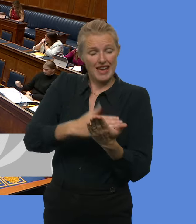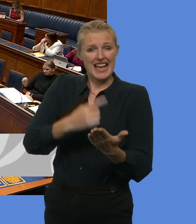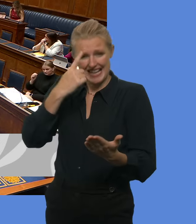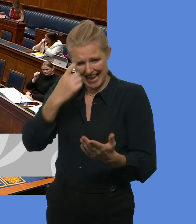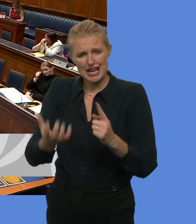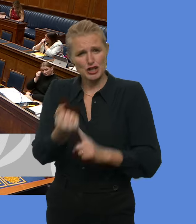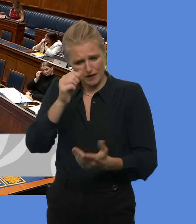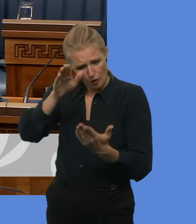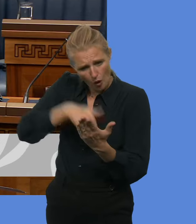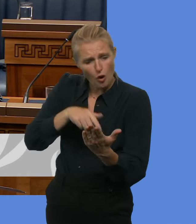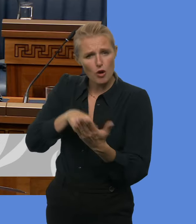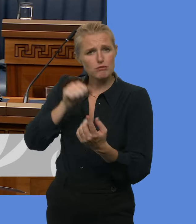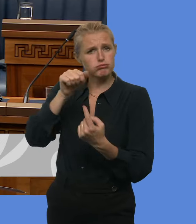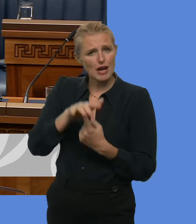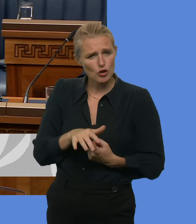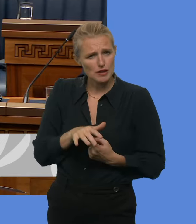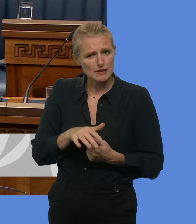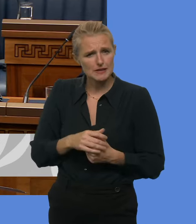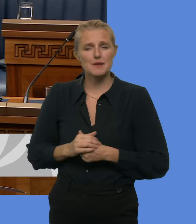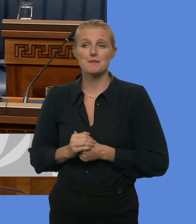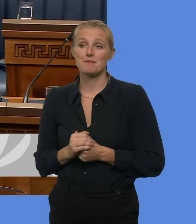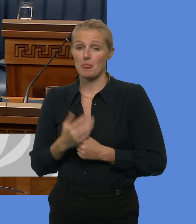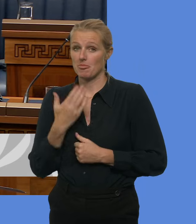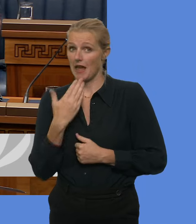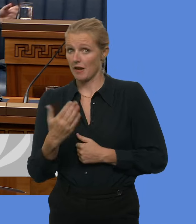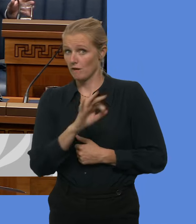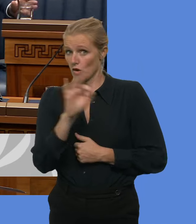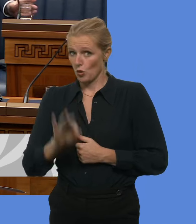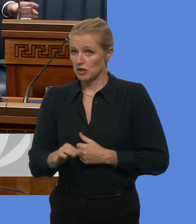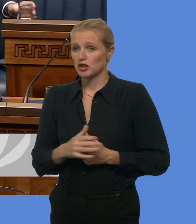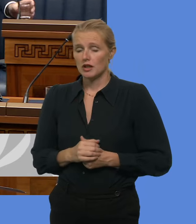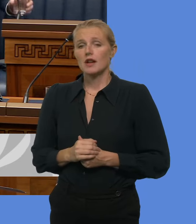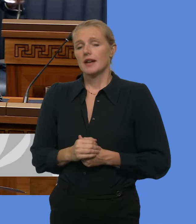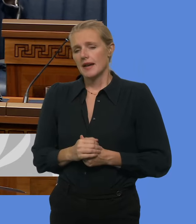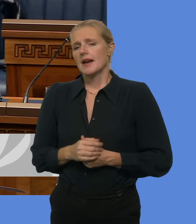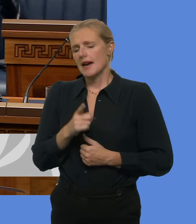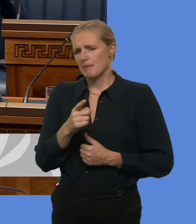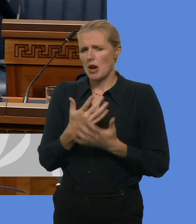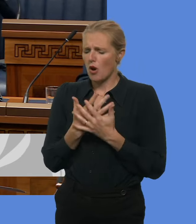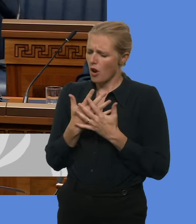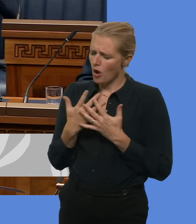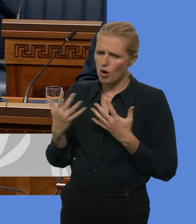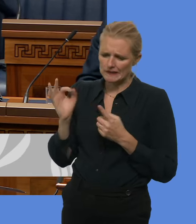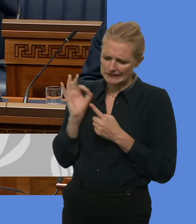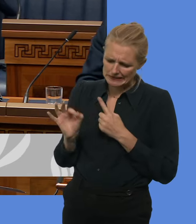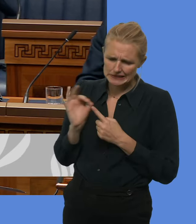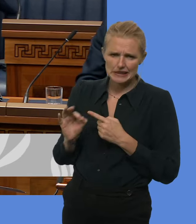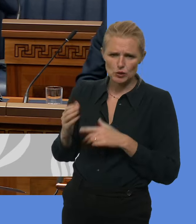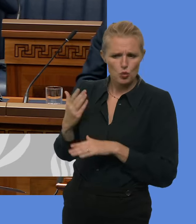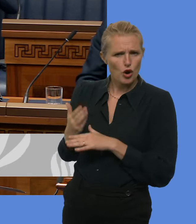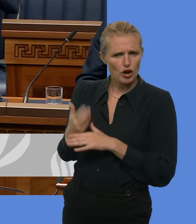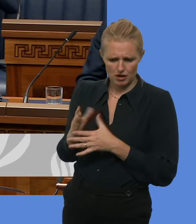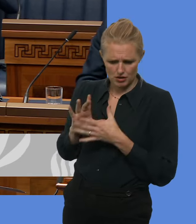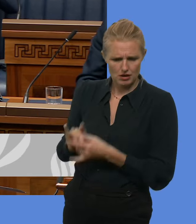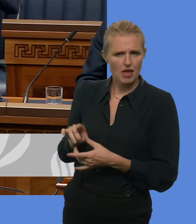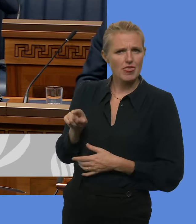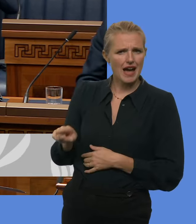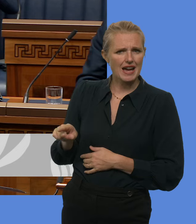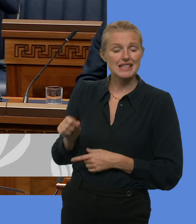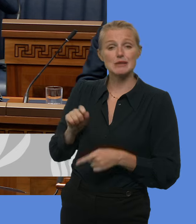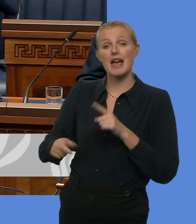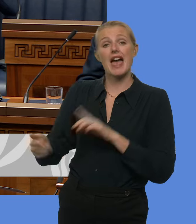Thank you, Mr. Speaker, and I thank the member for her question. There has been detailed work that has been taken forward, particularly under the Head of the